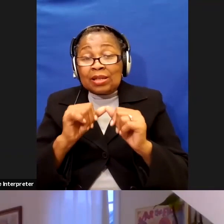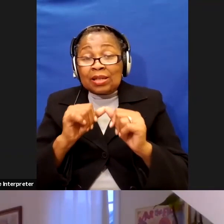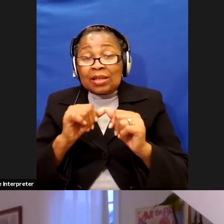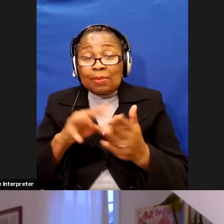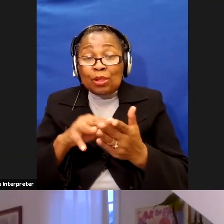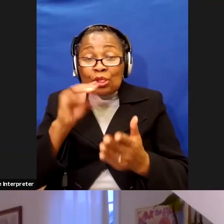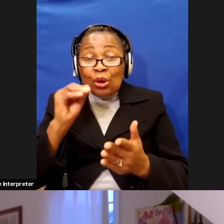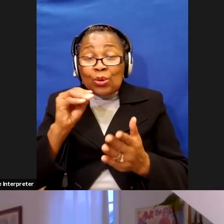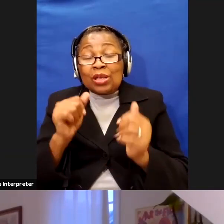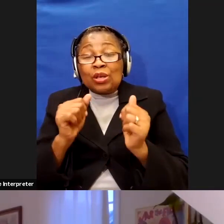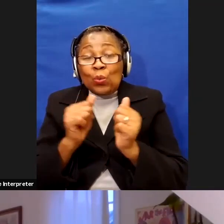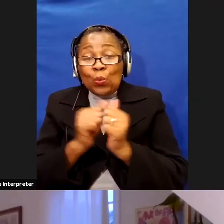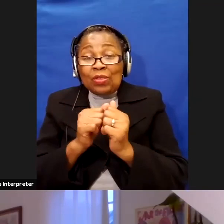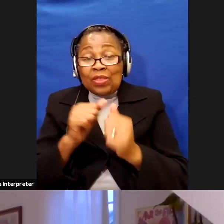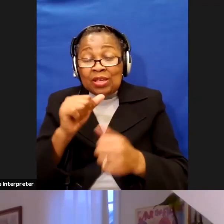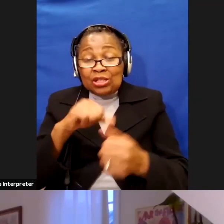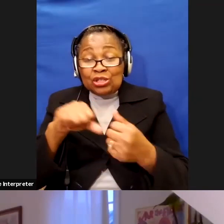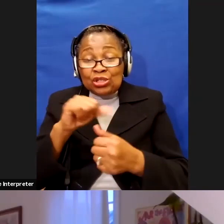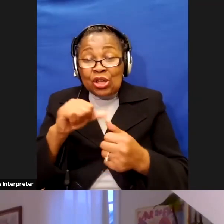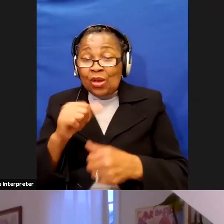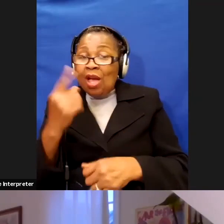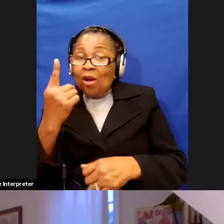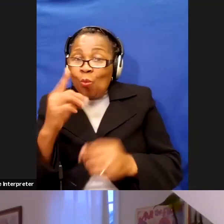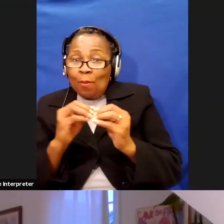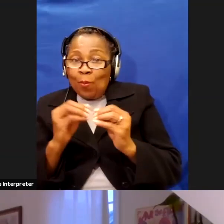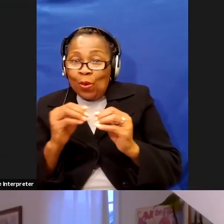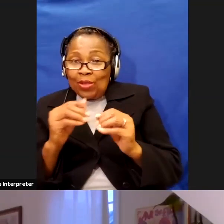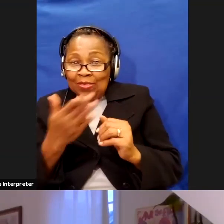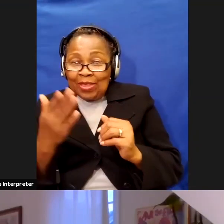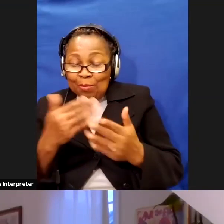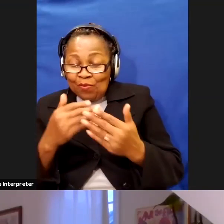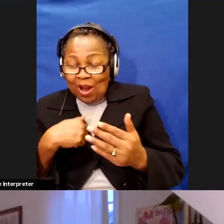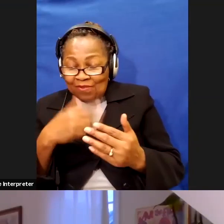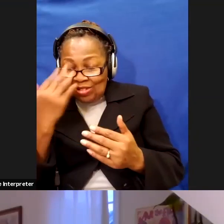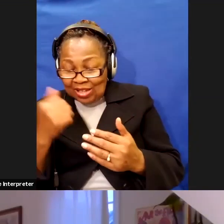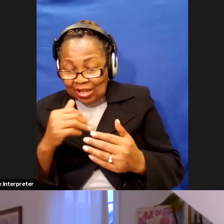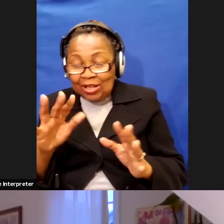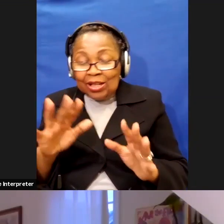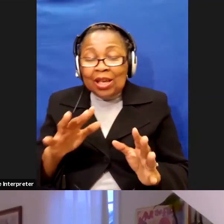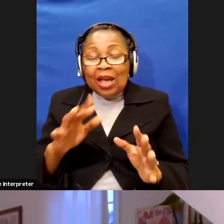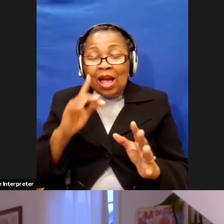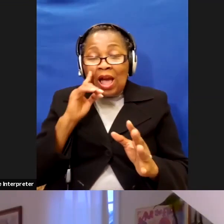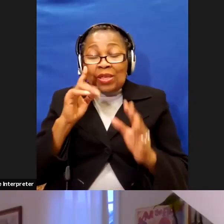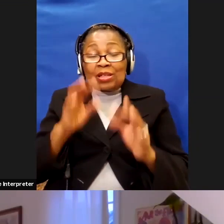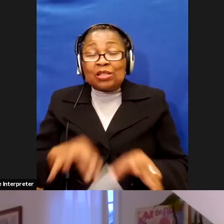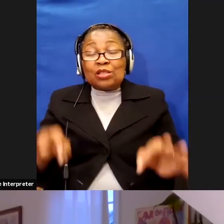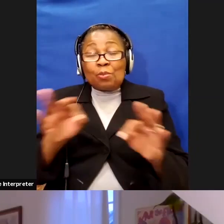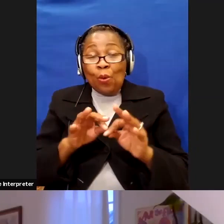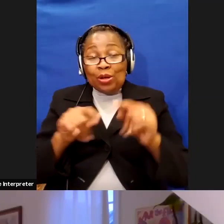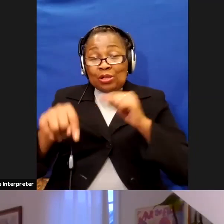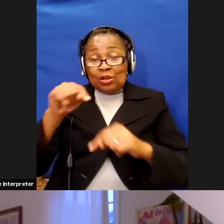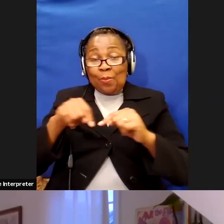other. I do have one last thing, though, I forget. I think it's really important to go back to the basics, which is